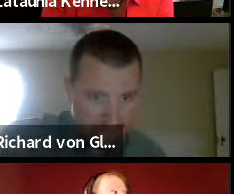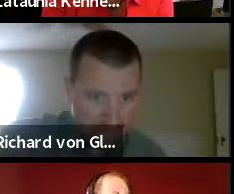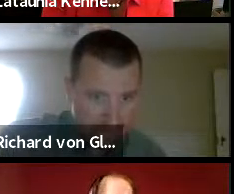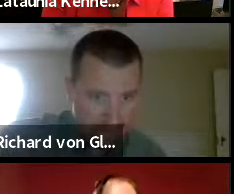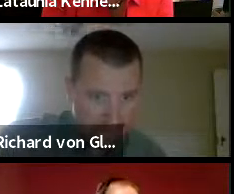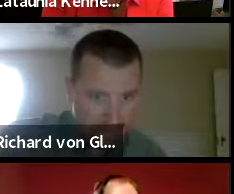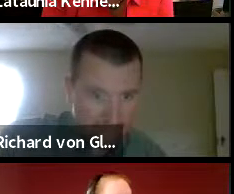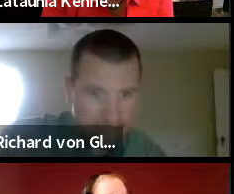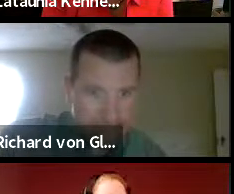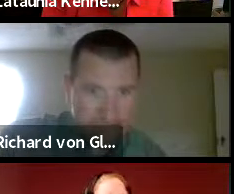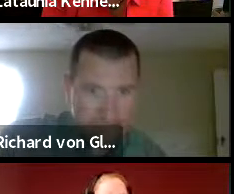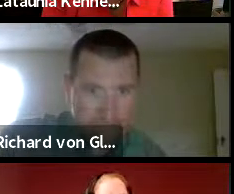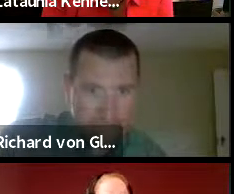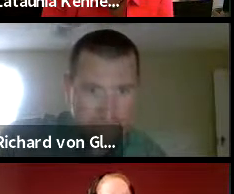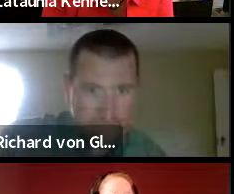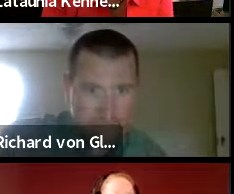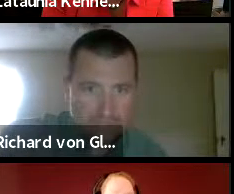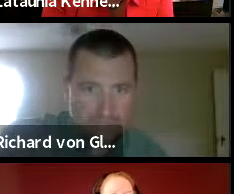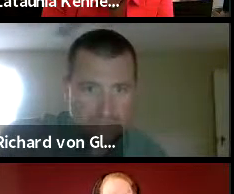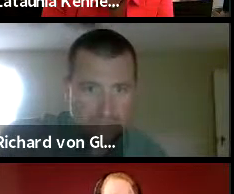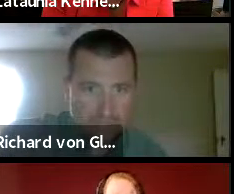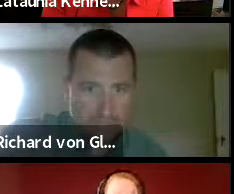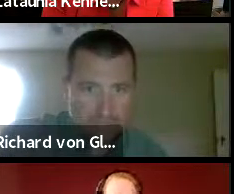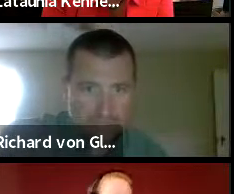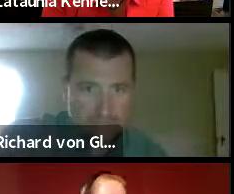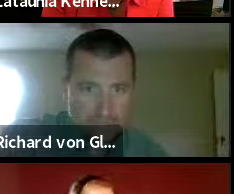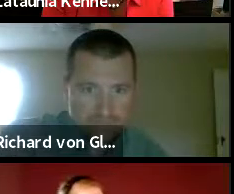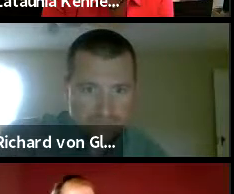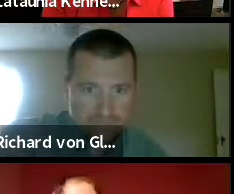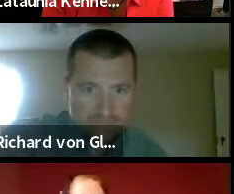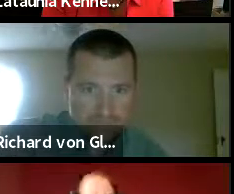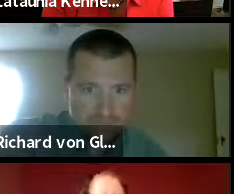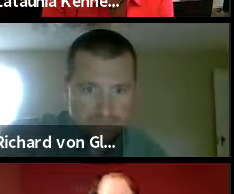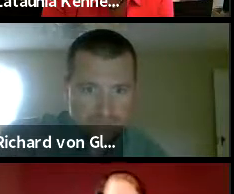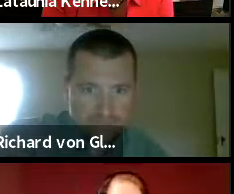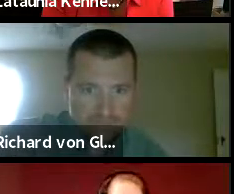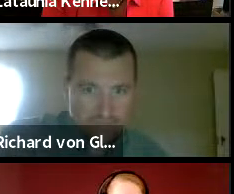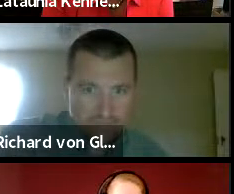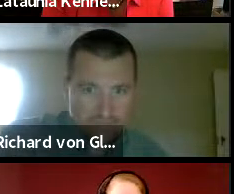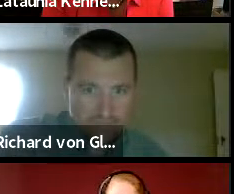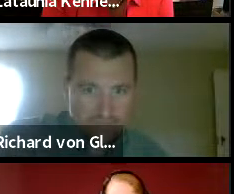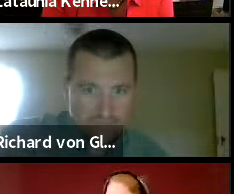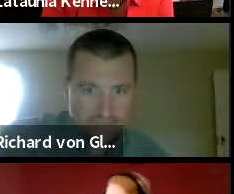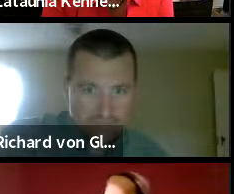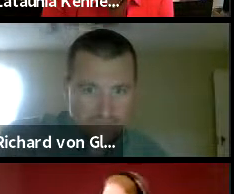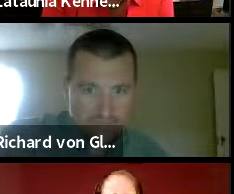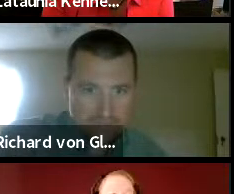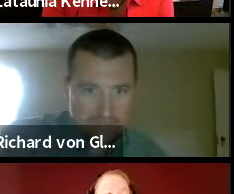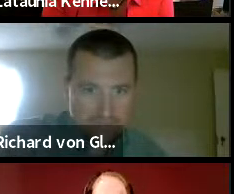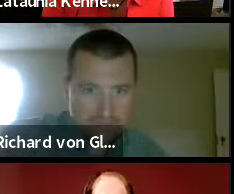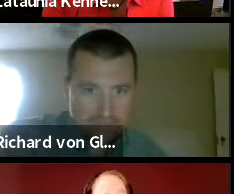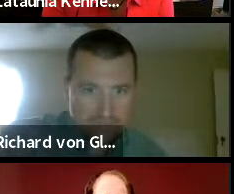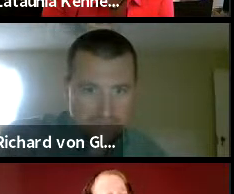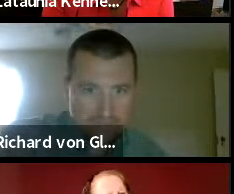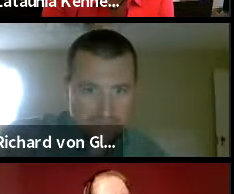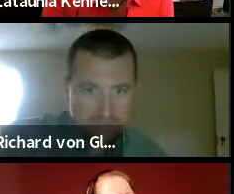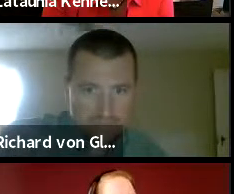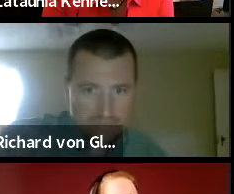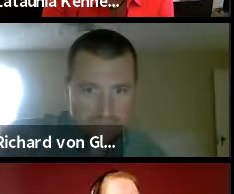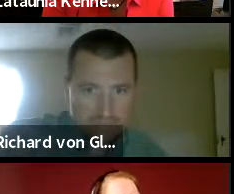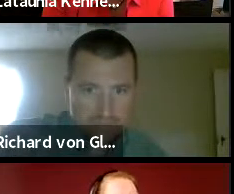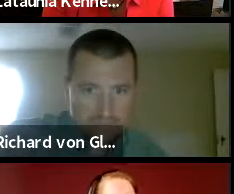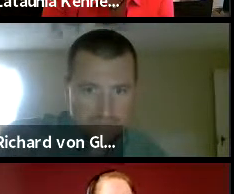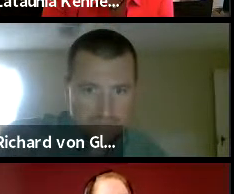soon as almost immediately after we got it into her hands. You'll see a short presentation on it in just a moment. So